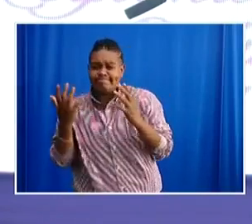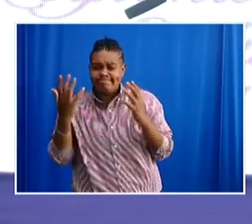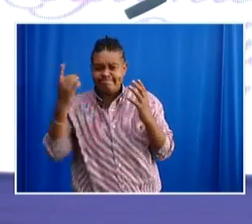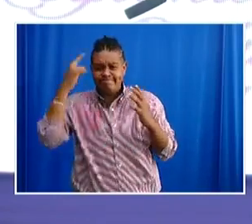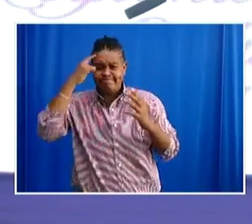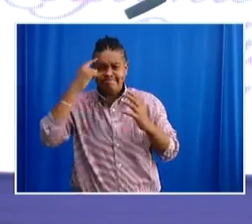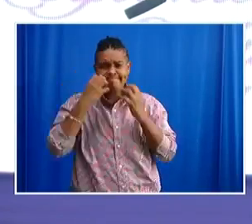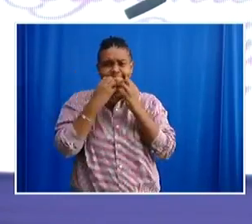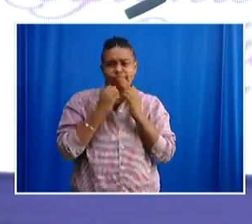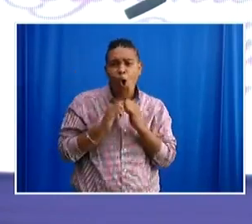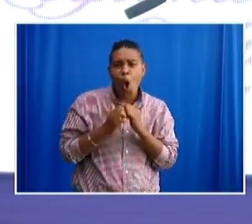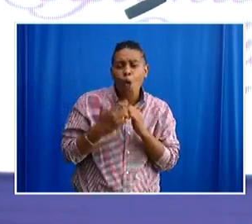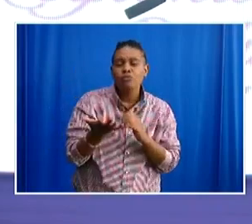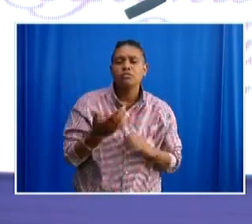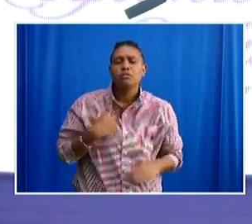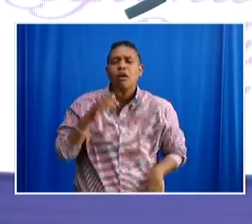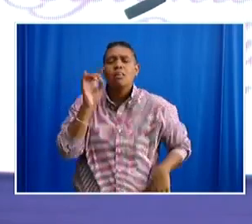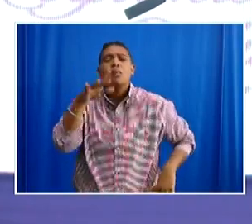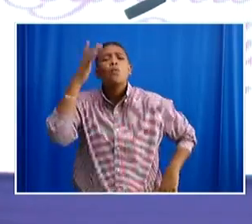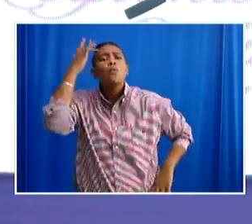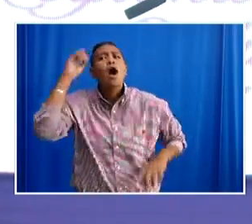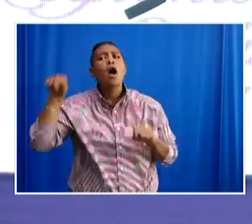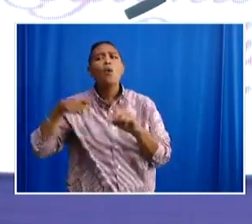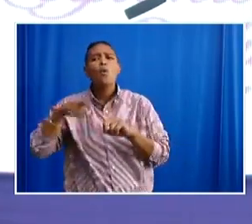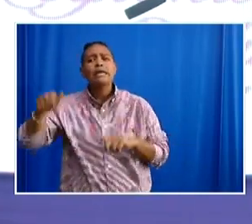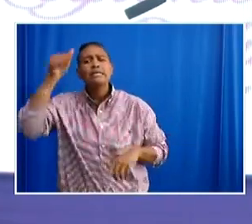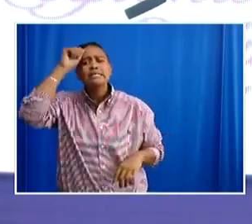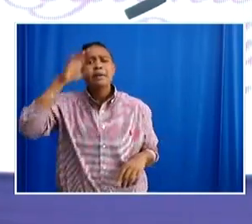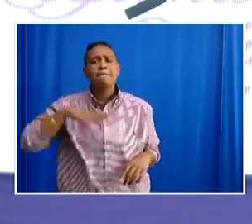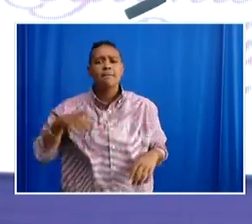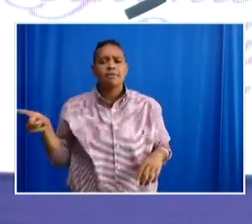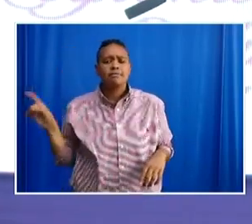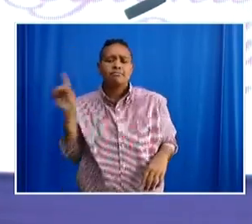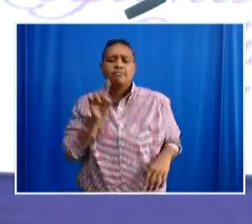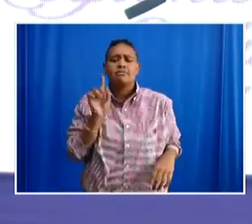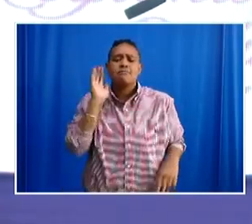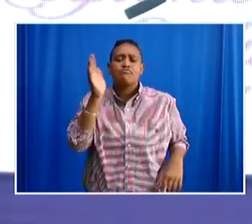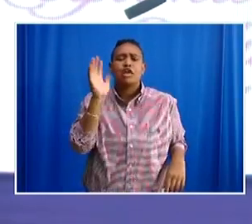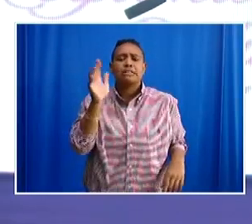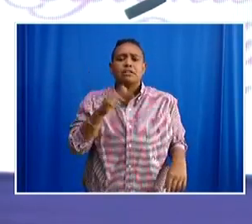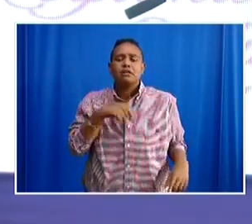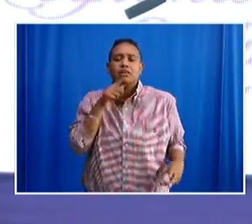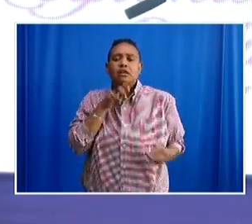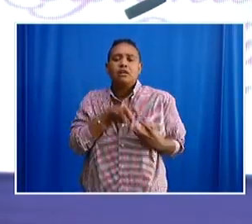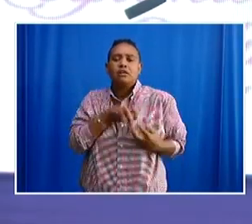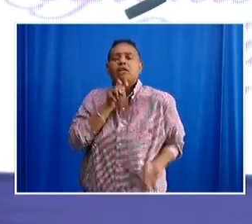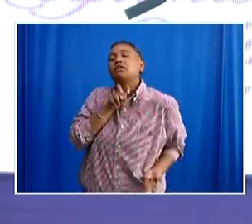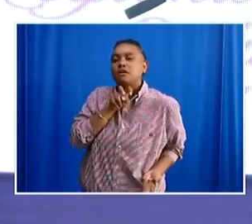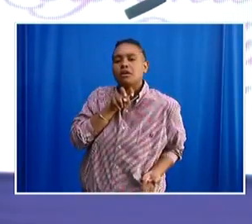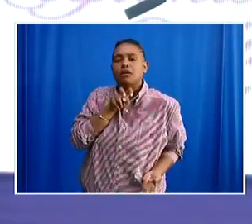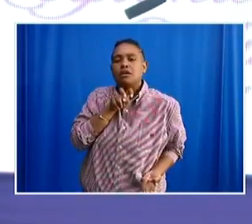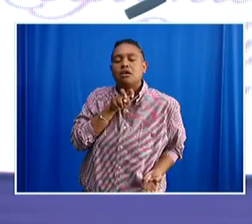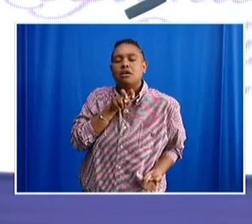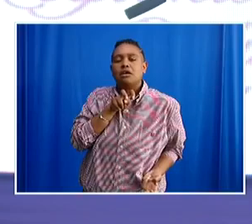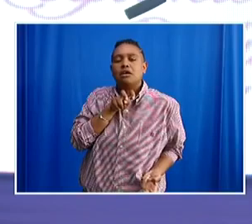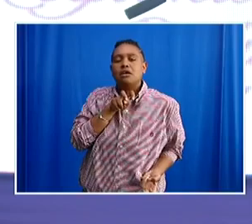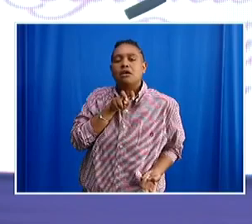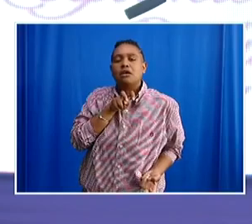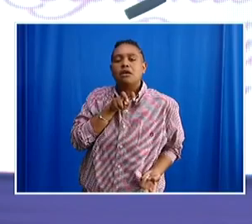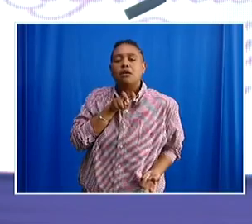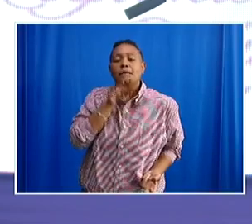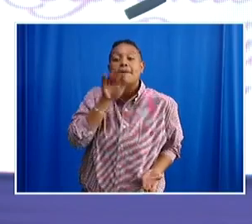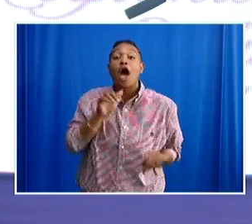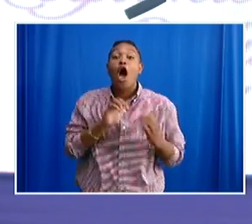because when this gentleman gave his presentation, I was shocked by